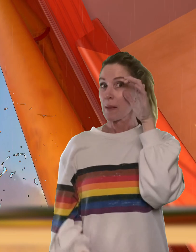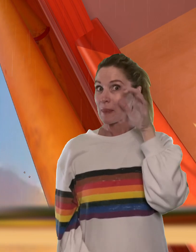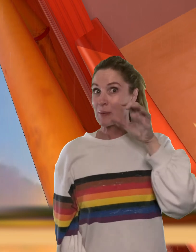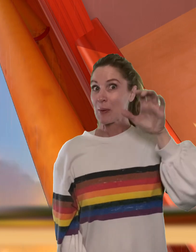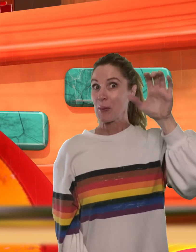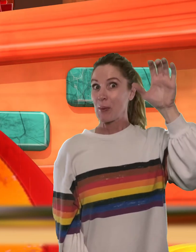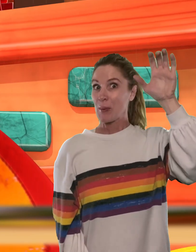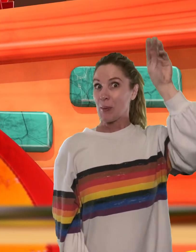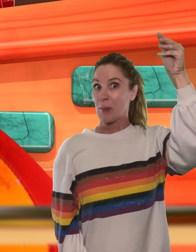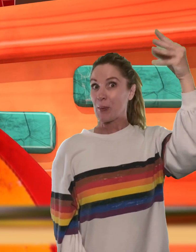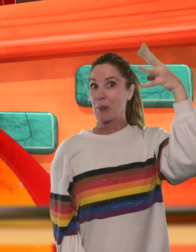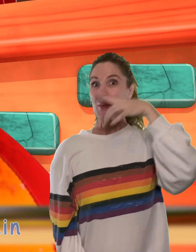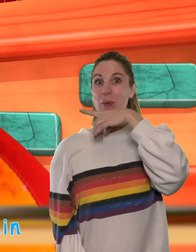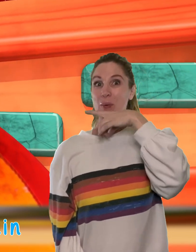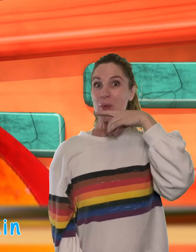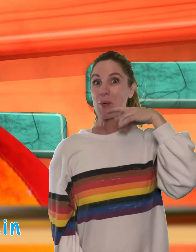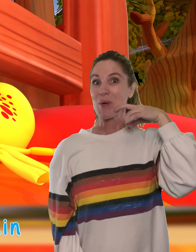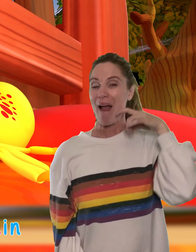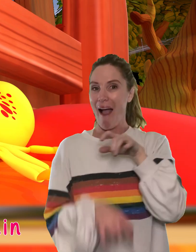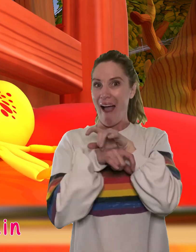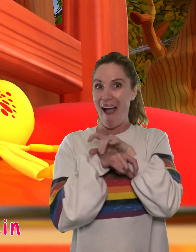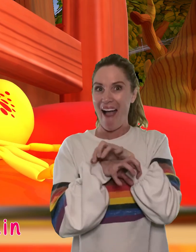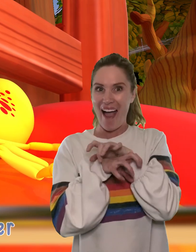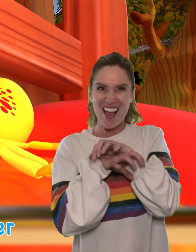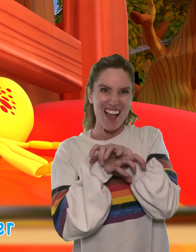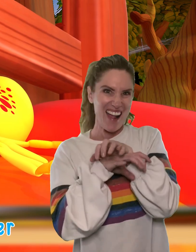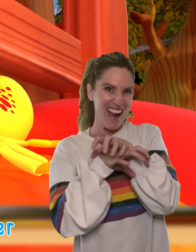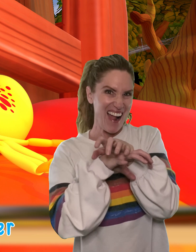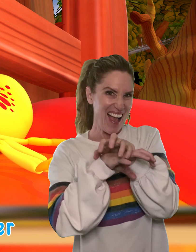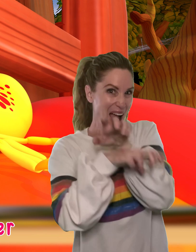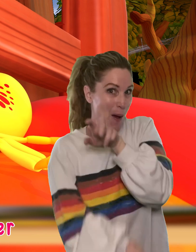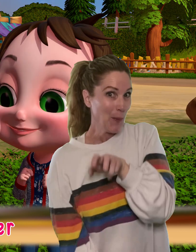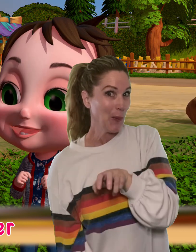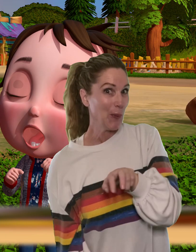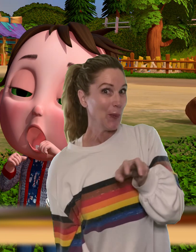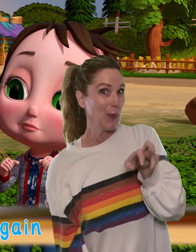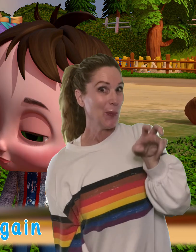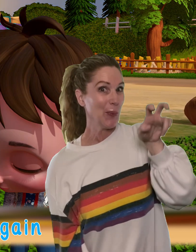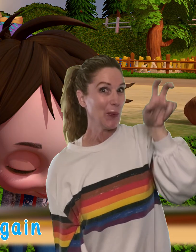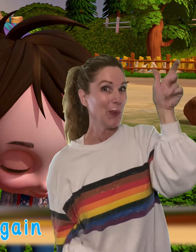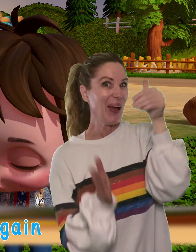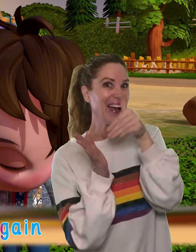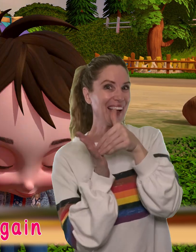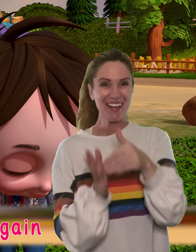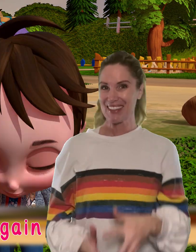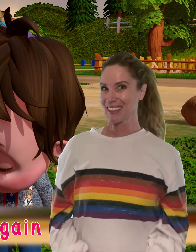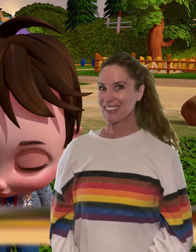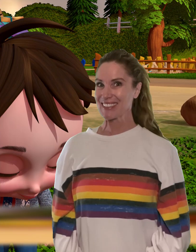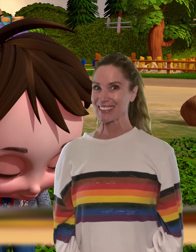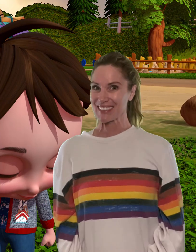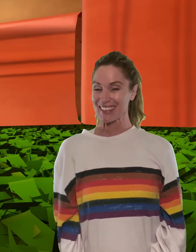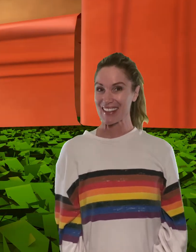out. Out came the sun and dried up all the rain. And the incy wincy spider climbed up the spout